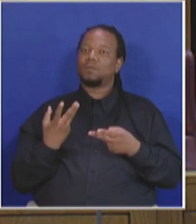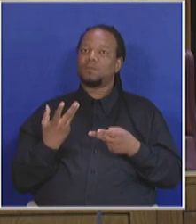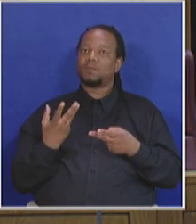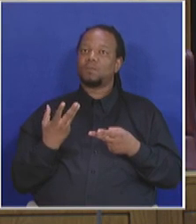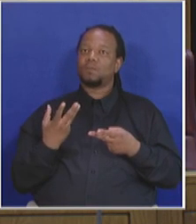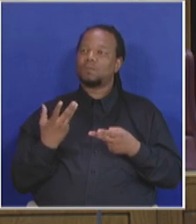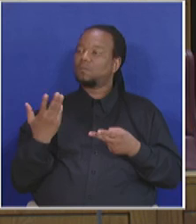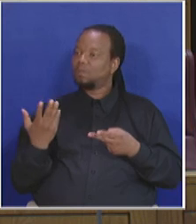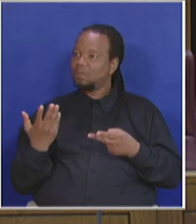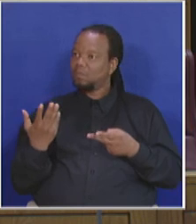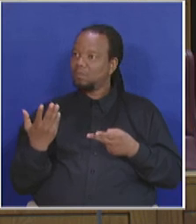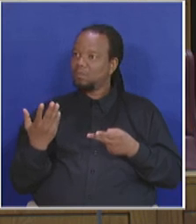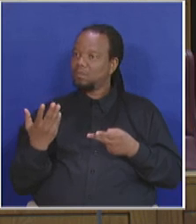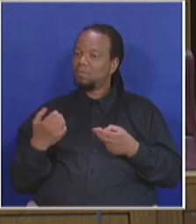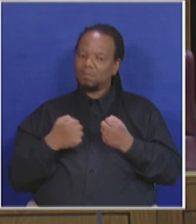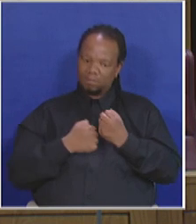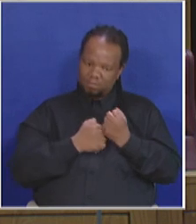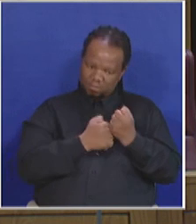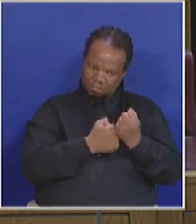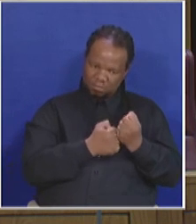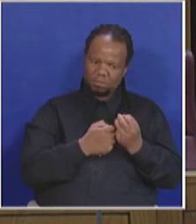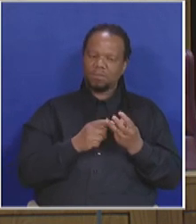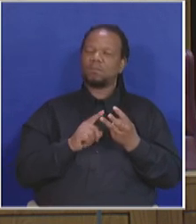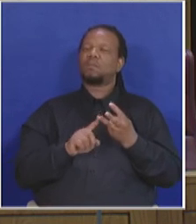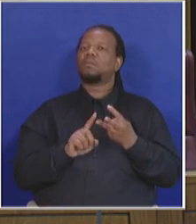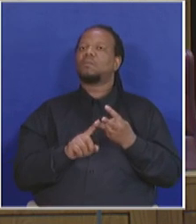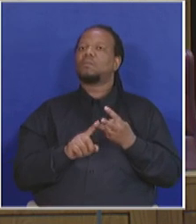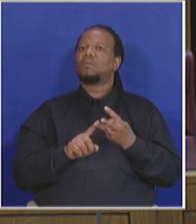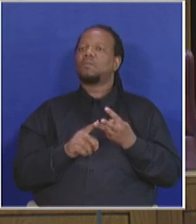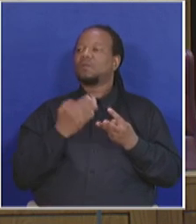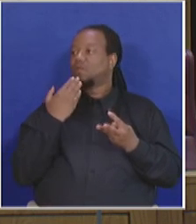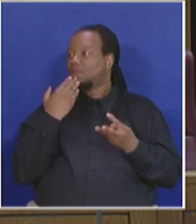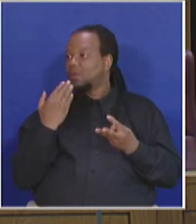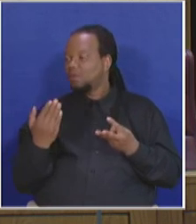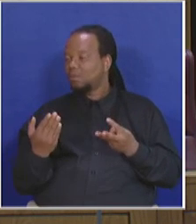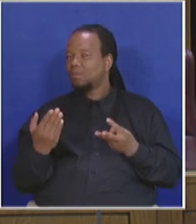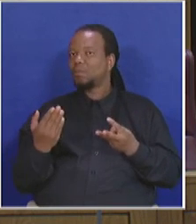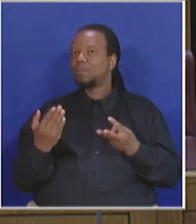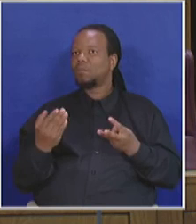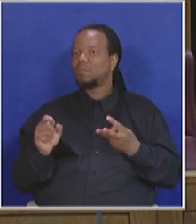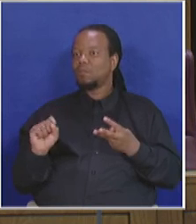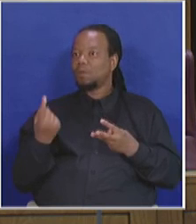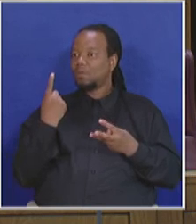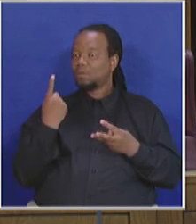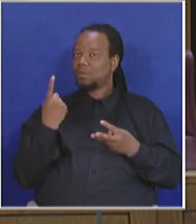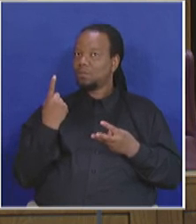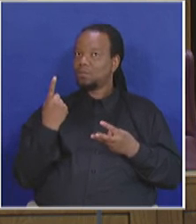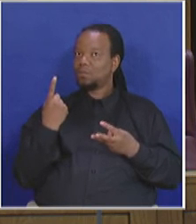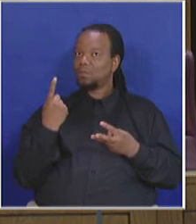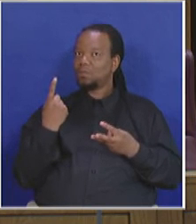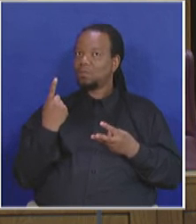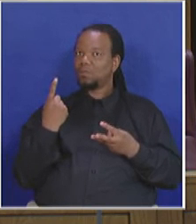The Free State? They voted in favor. Thank you, dear. Gauteng.